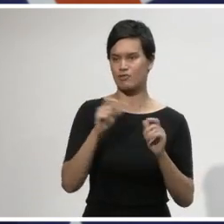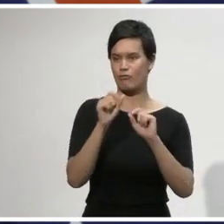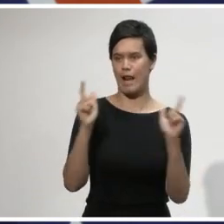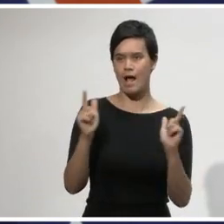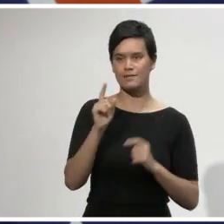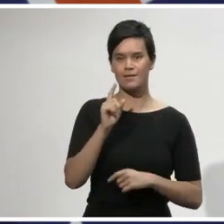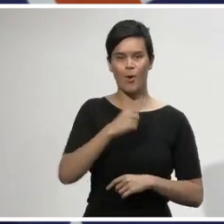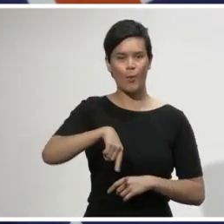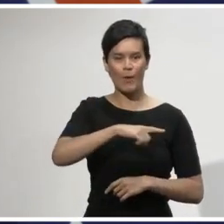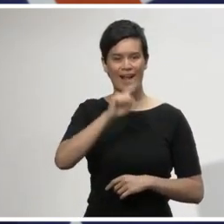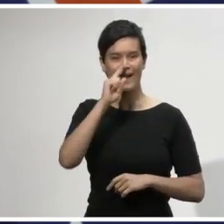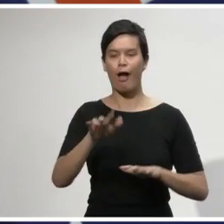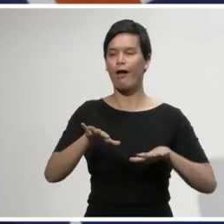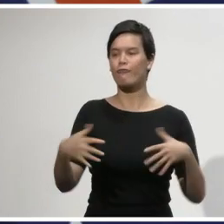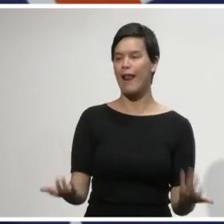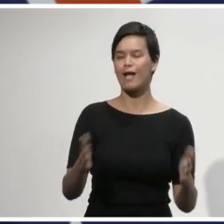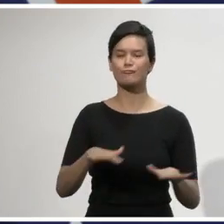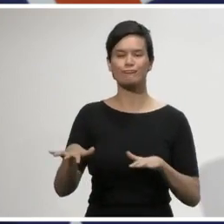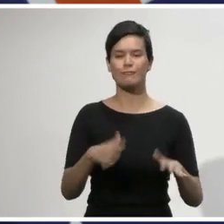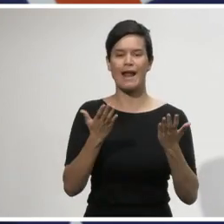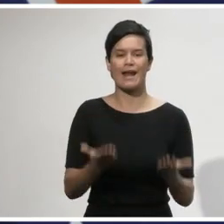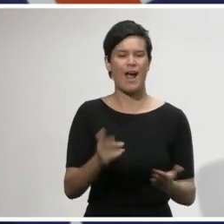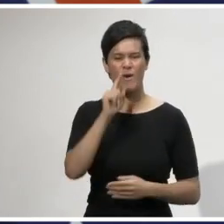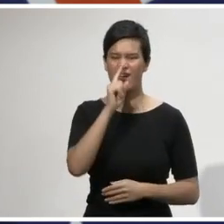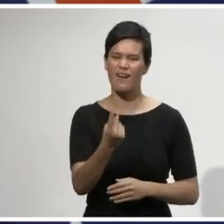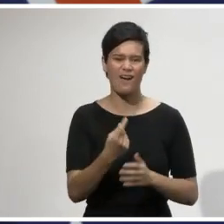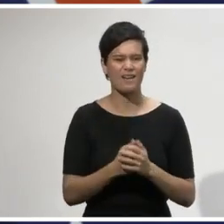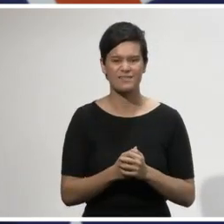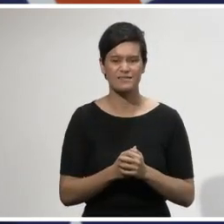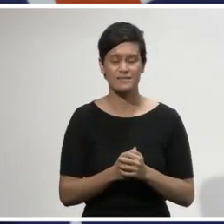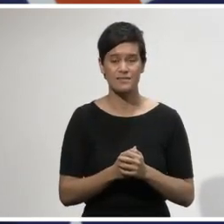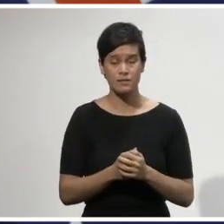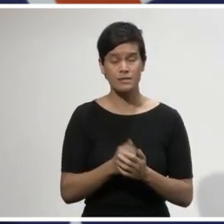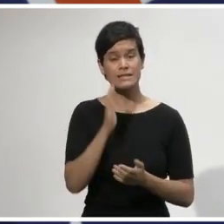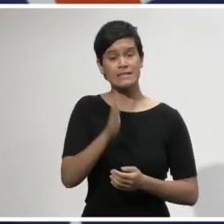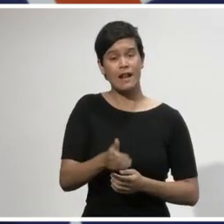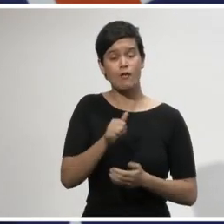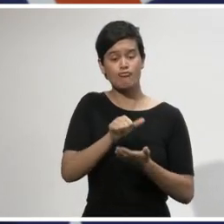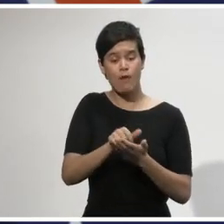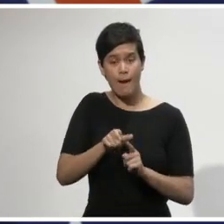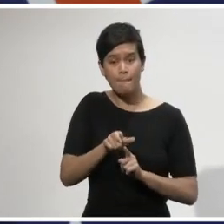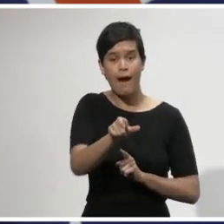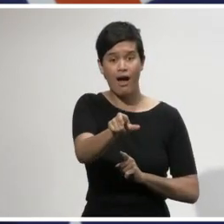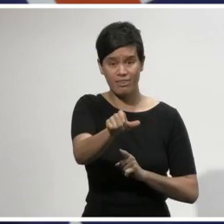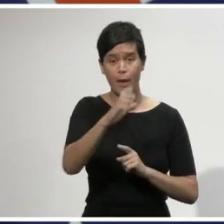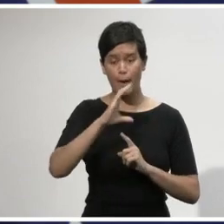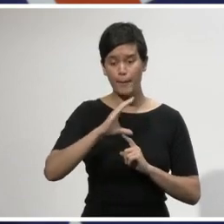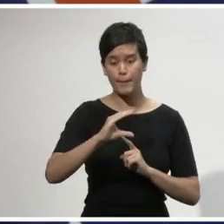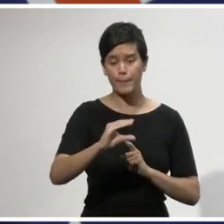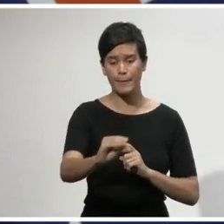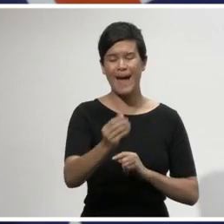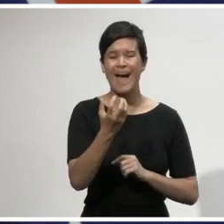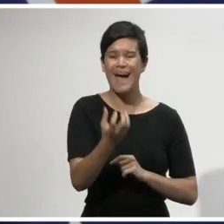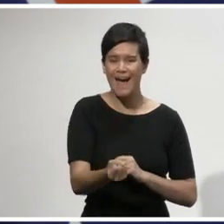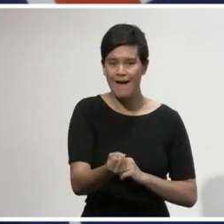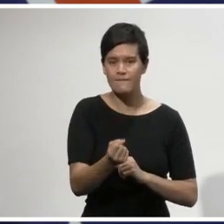too complacent about the numbers that we're seeing. I think we're still generally heading in the right direction, and that is really affirming to